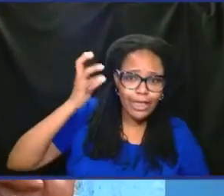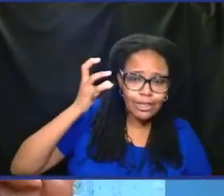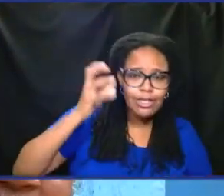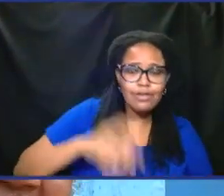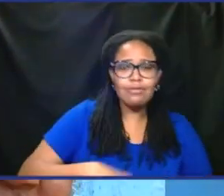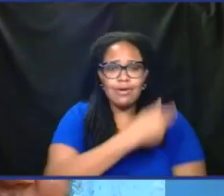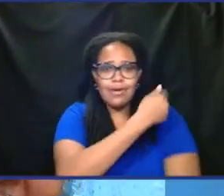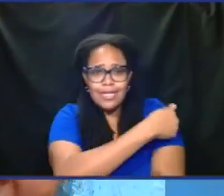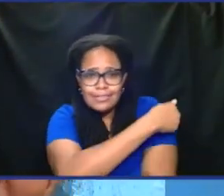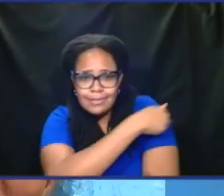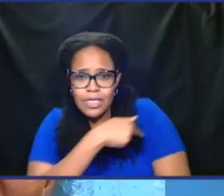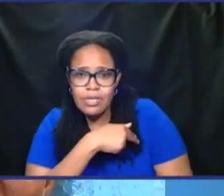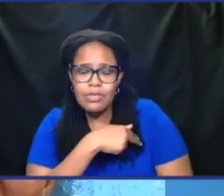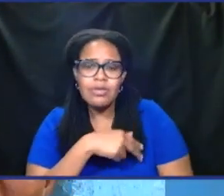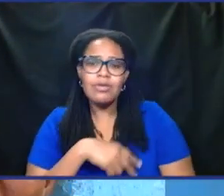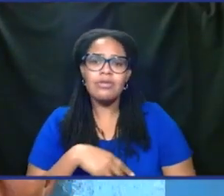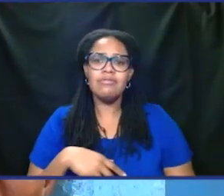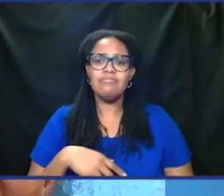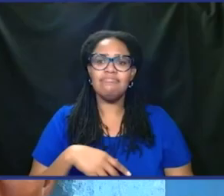I have a big dream.